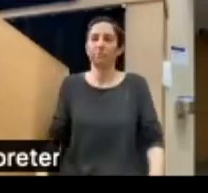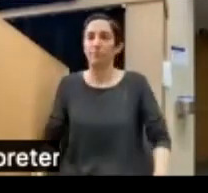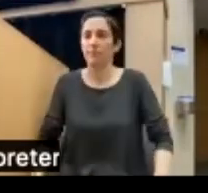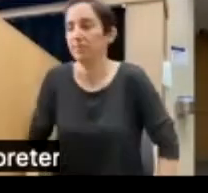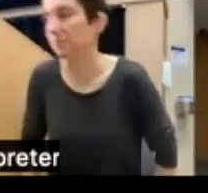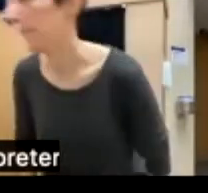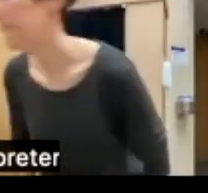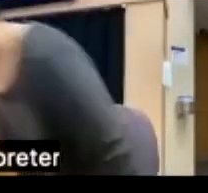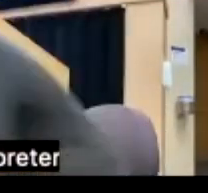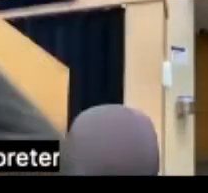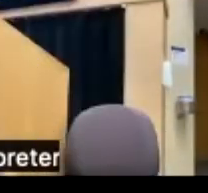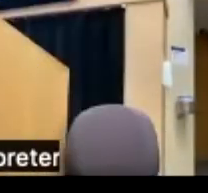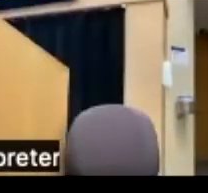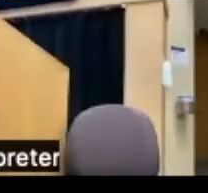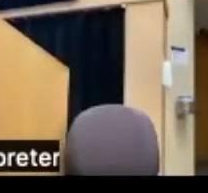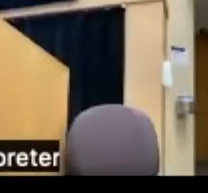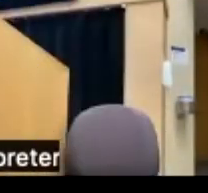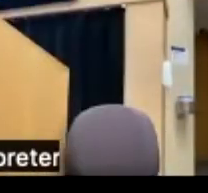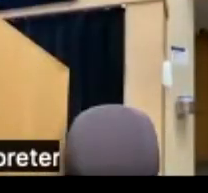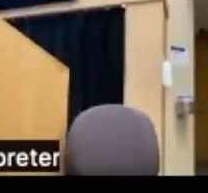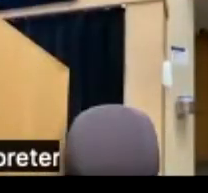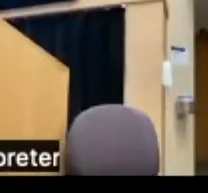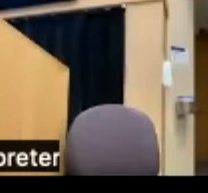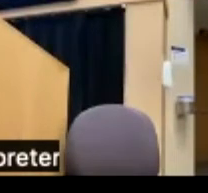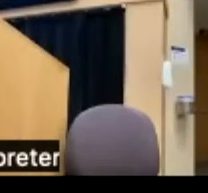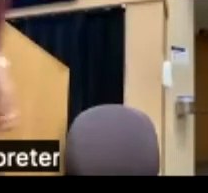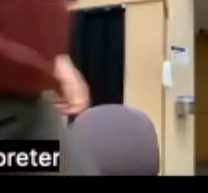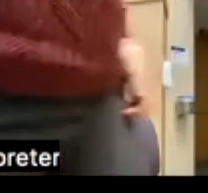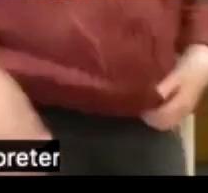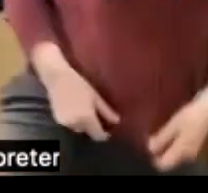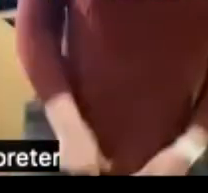going to go through some of those different areas